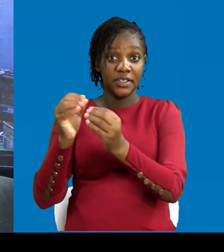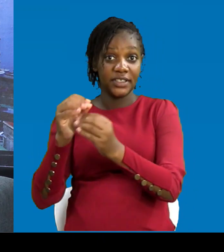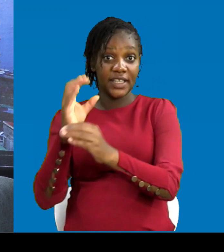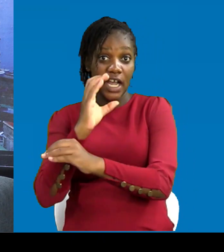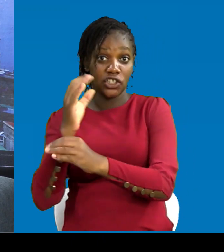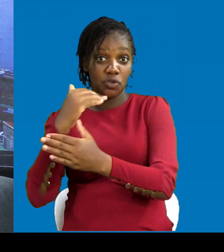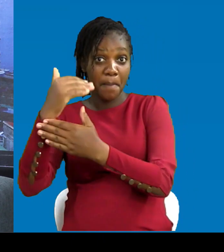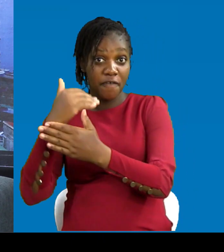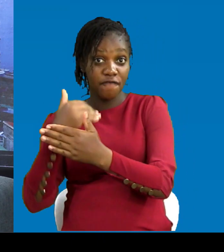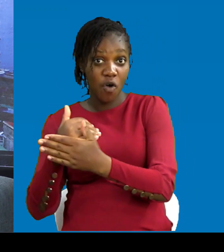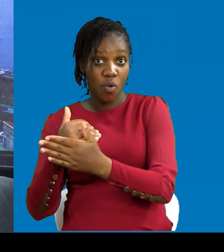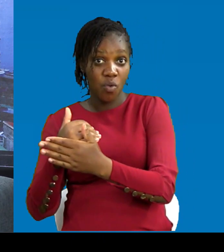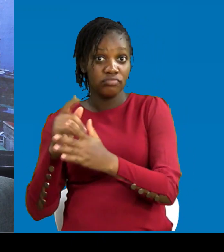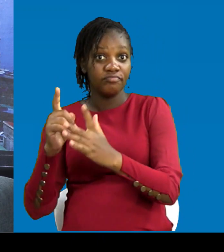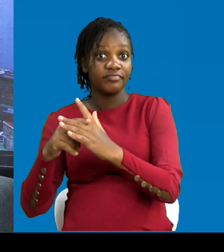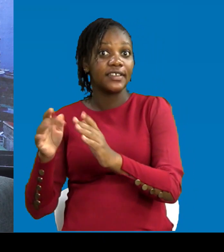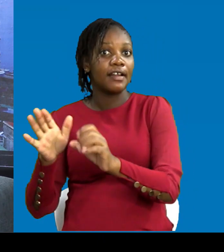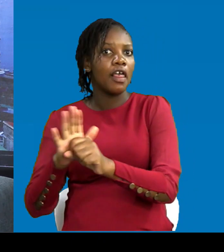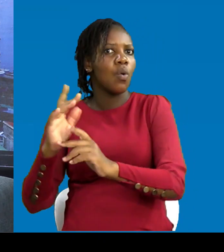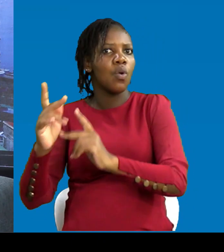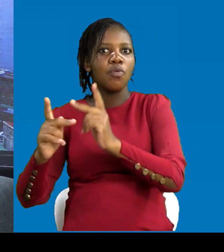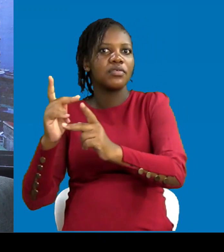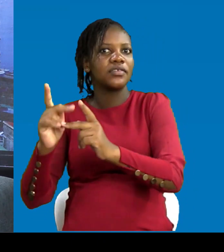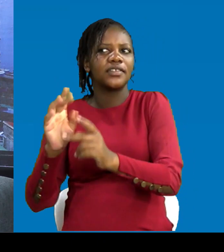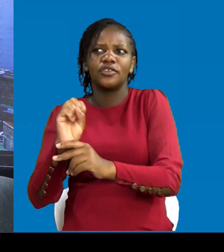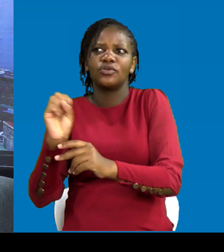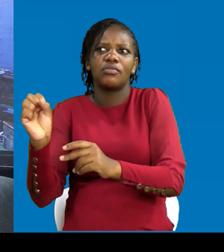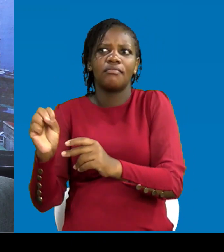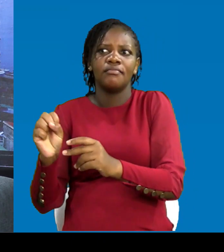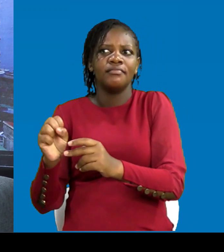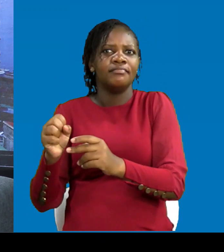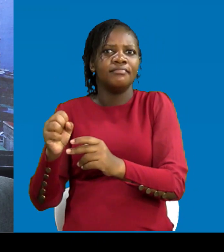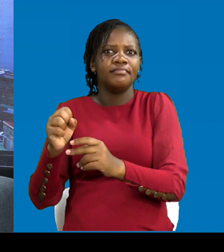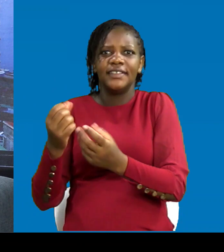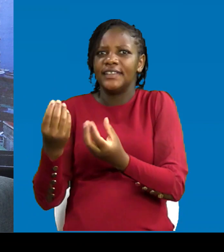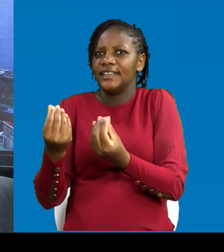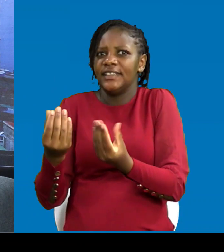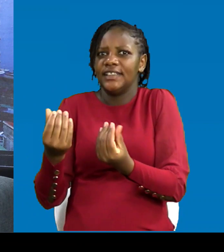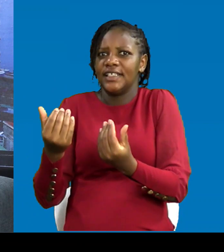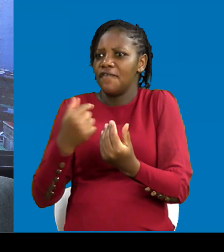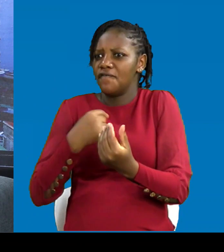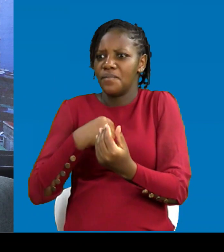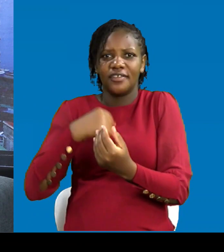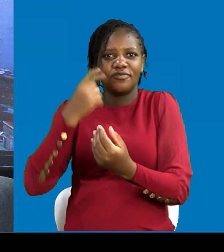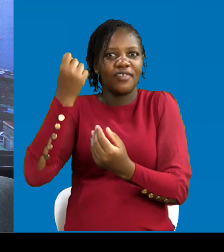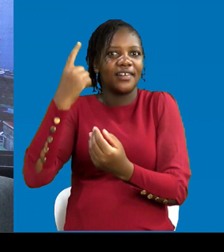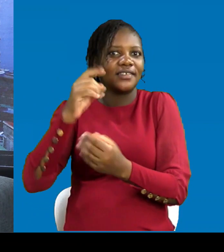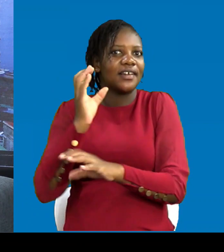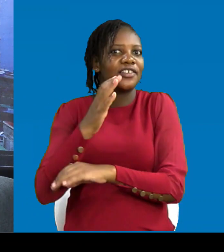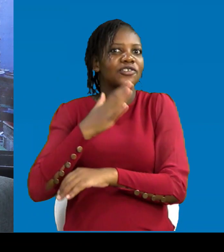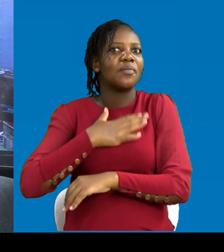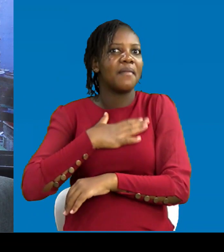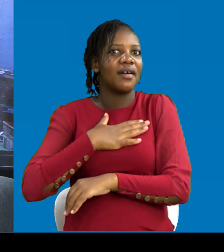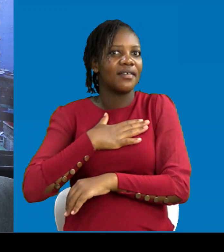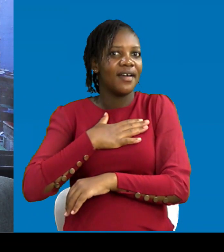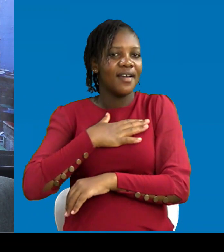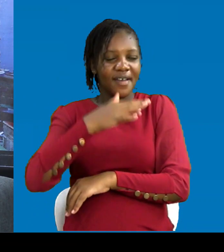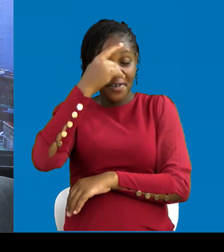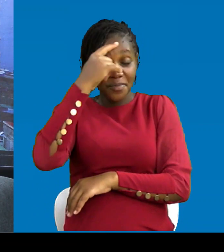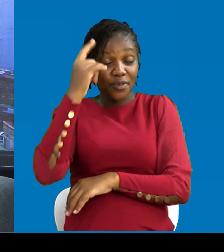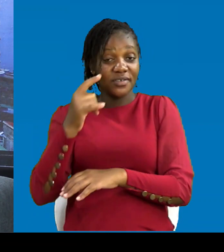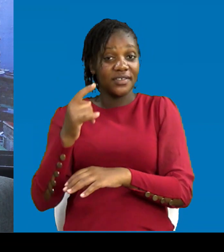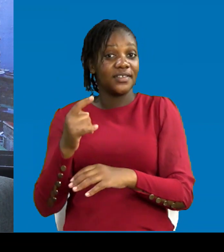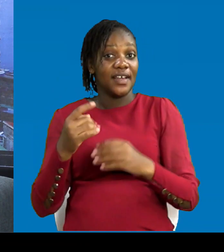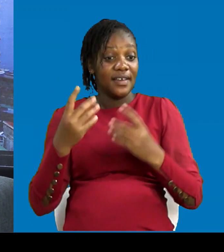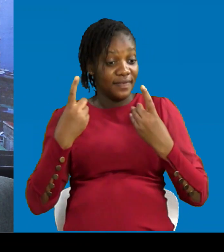process. So it's easier also to tell the personality, because for an outfit to actually work, it has to go with